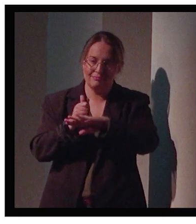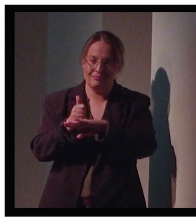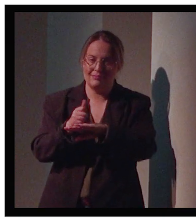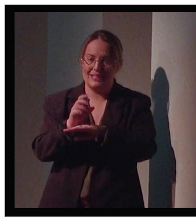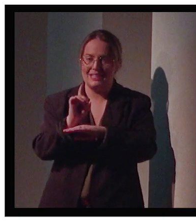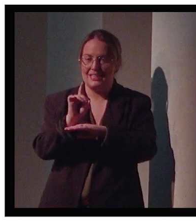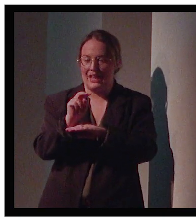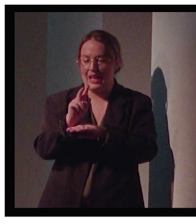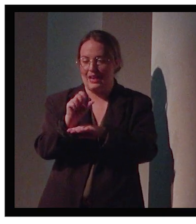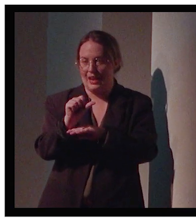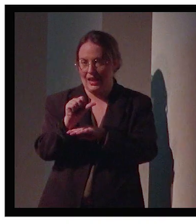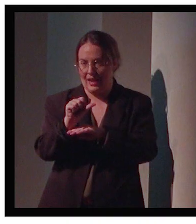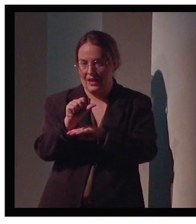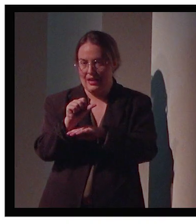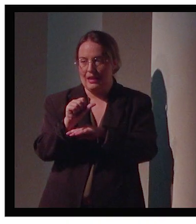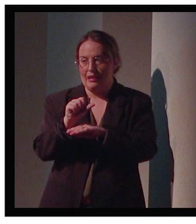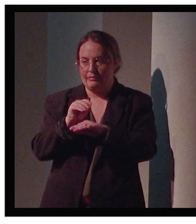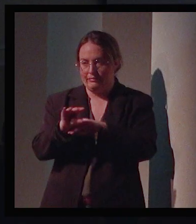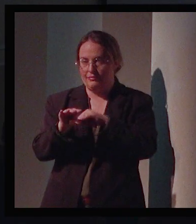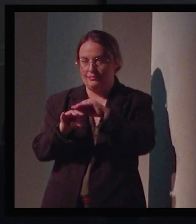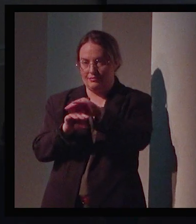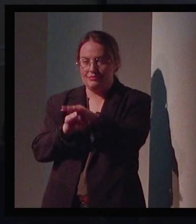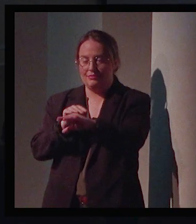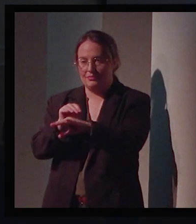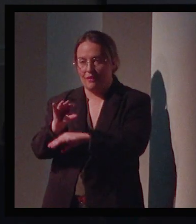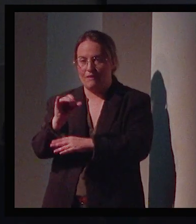well into the 19th century.